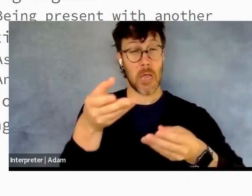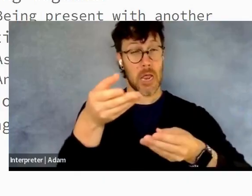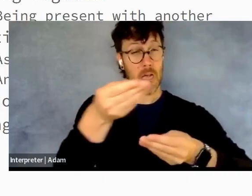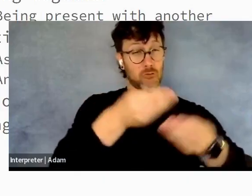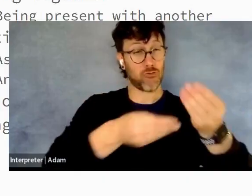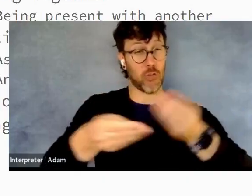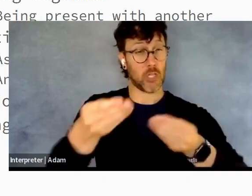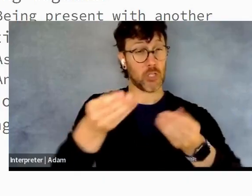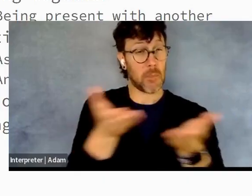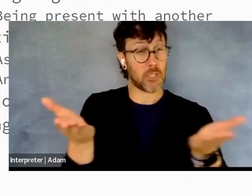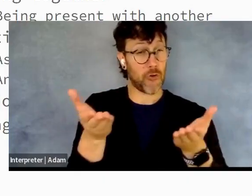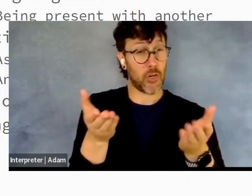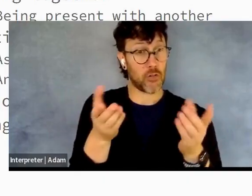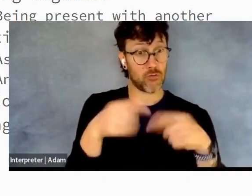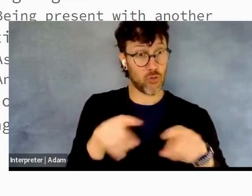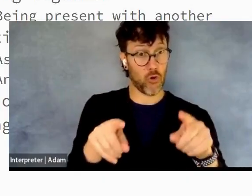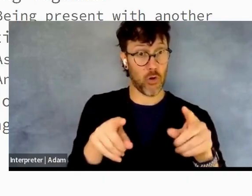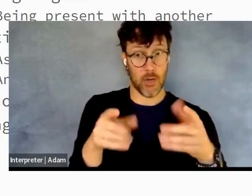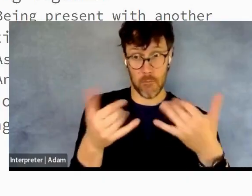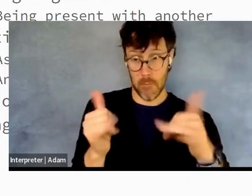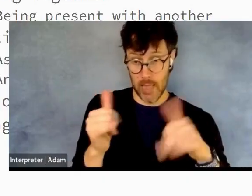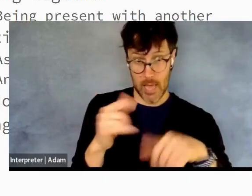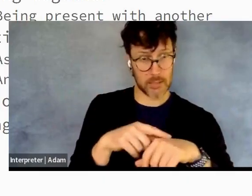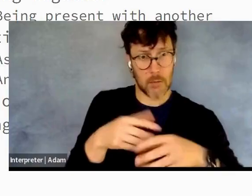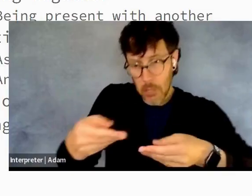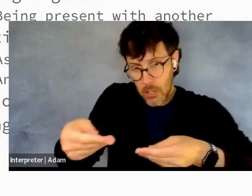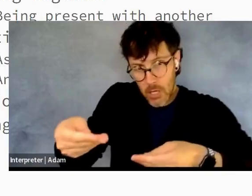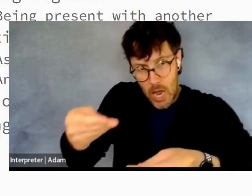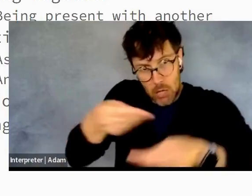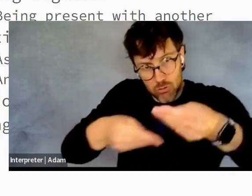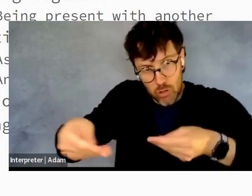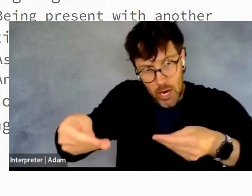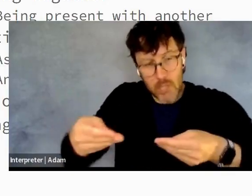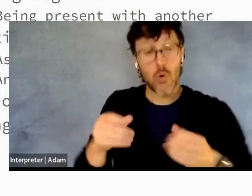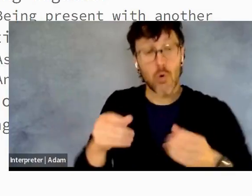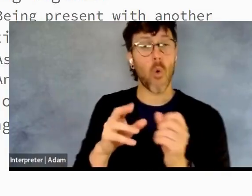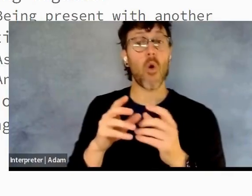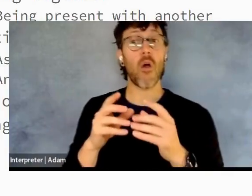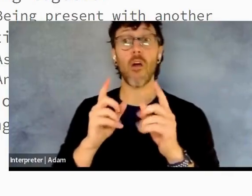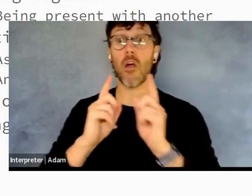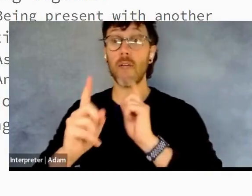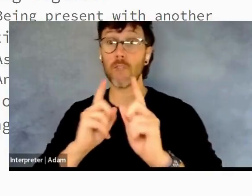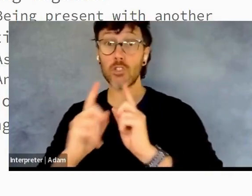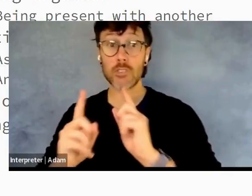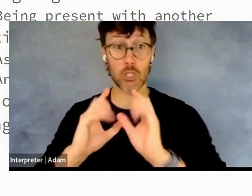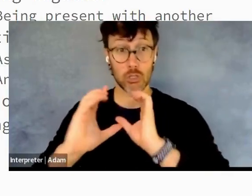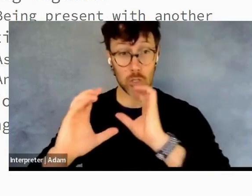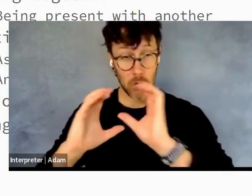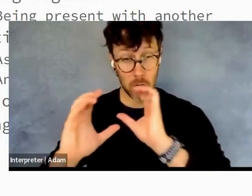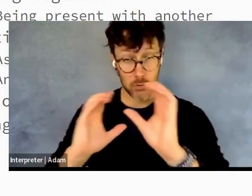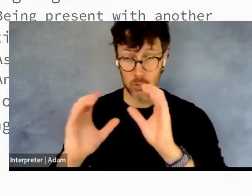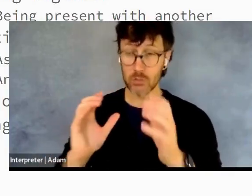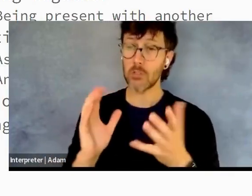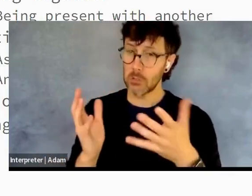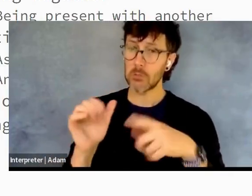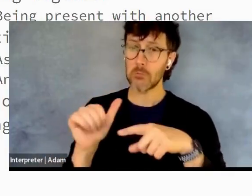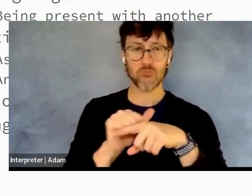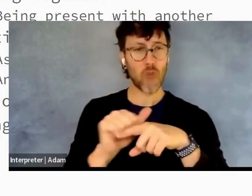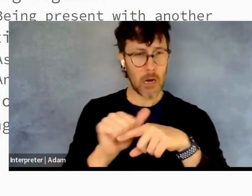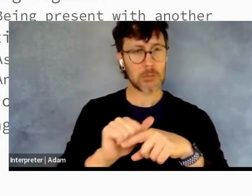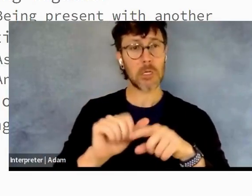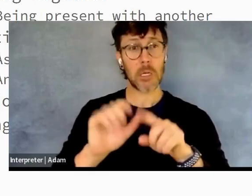play session, or when you're conversing with each other, having a conversation, practicing taking turns within